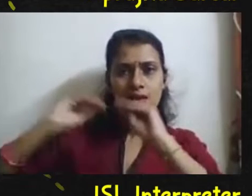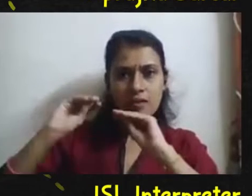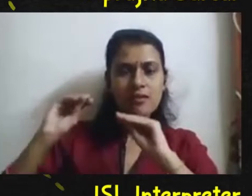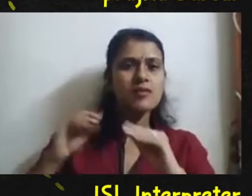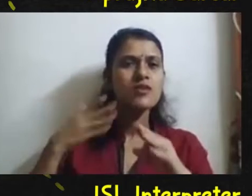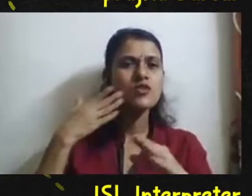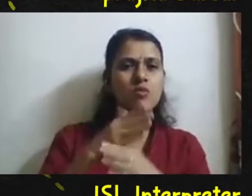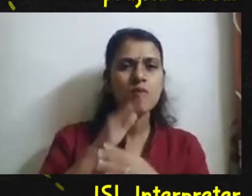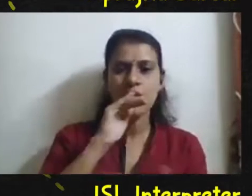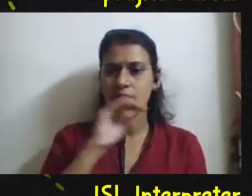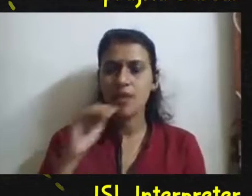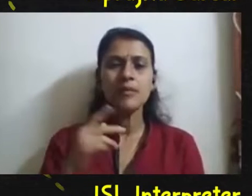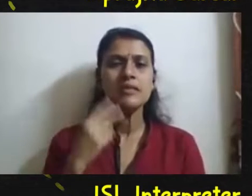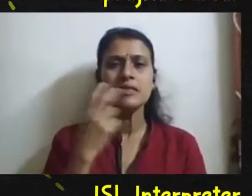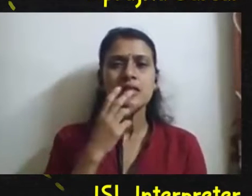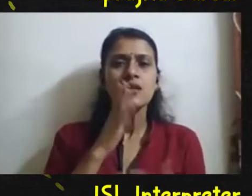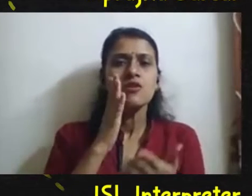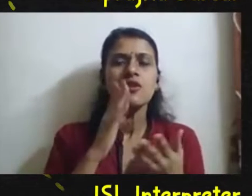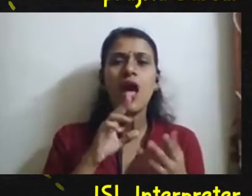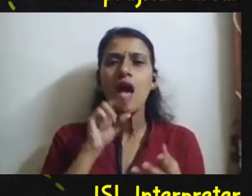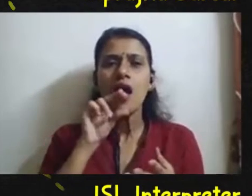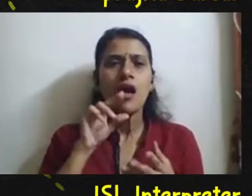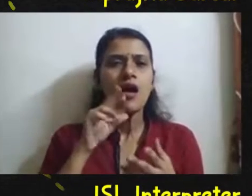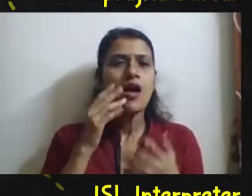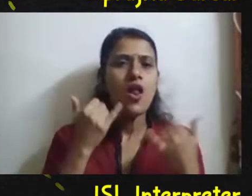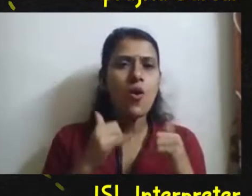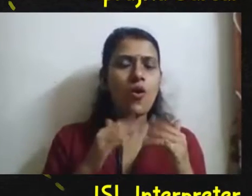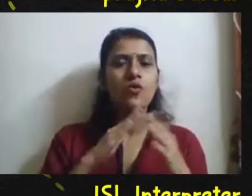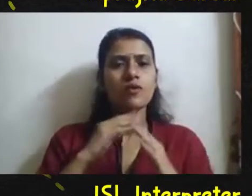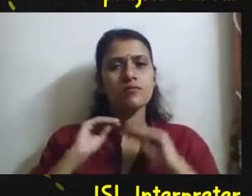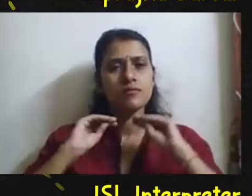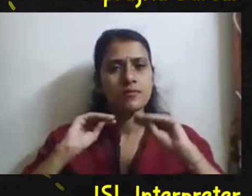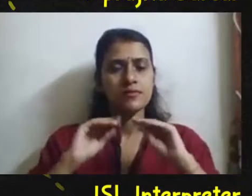children. And these kind of counseling